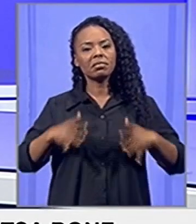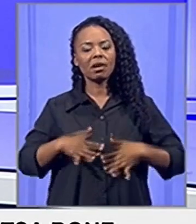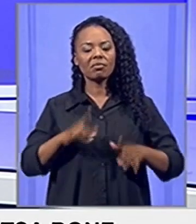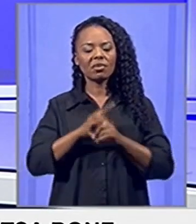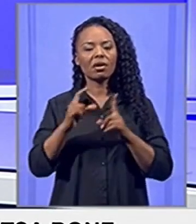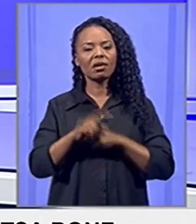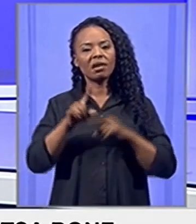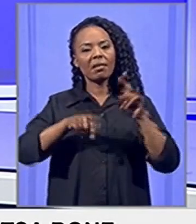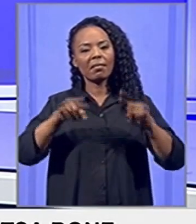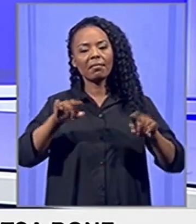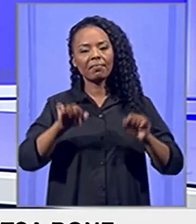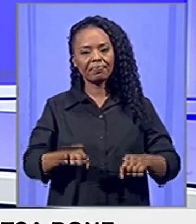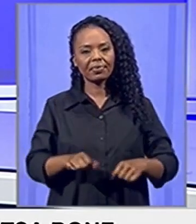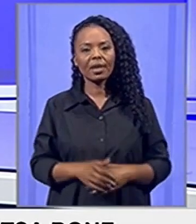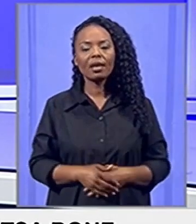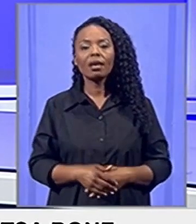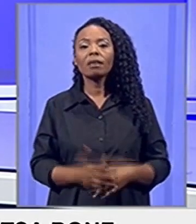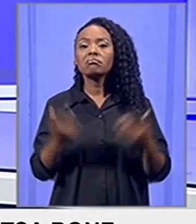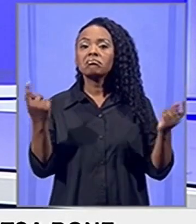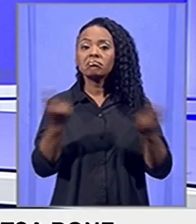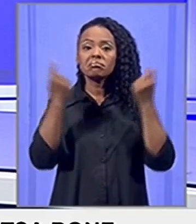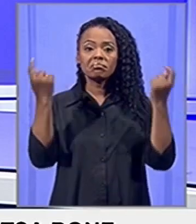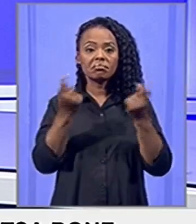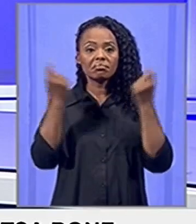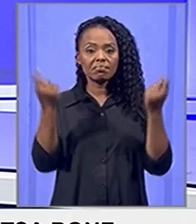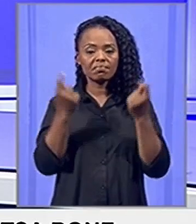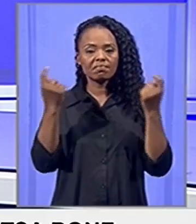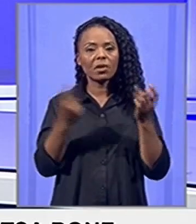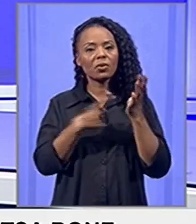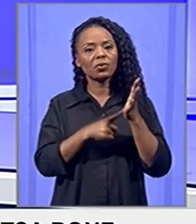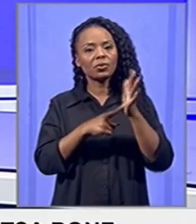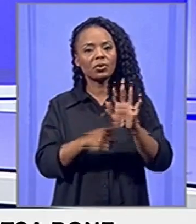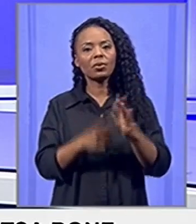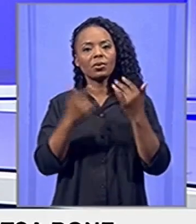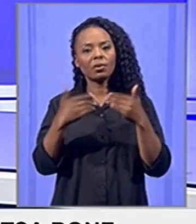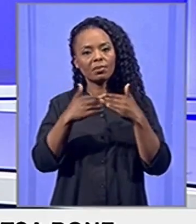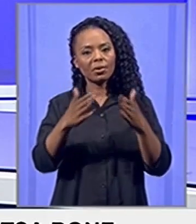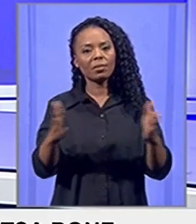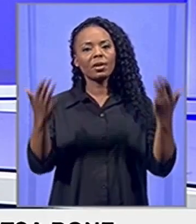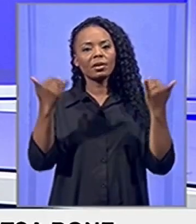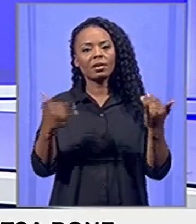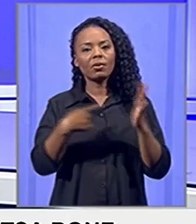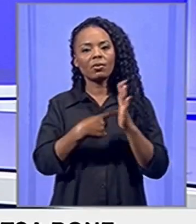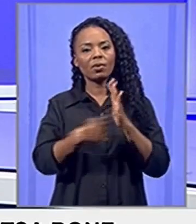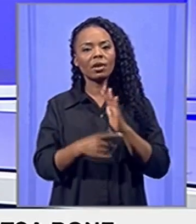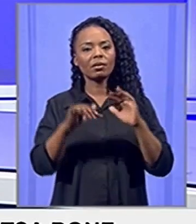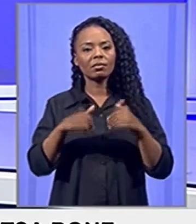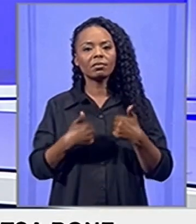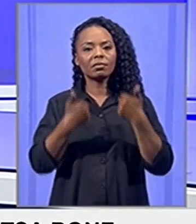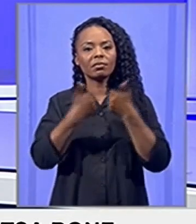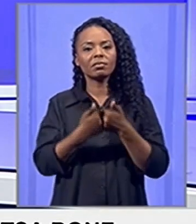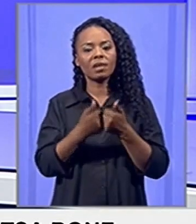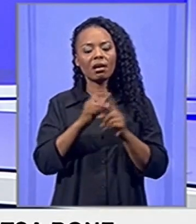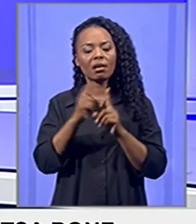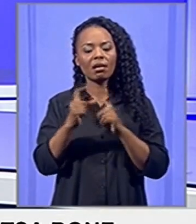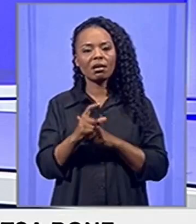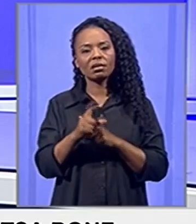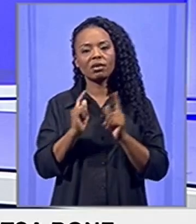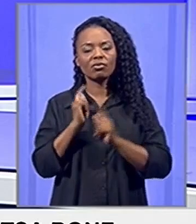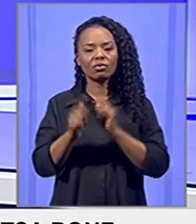di farologaneng. Keteko moletlo o ne o tshwaya gape pulo semmuso ya beke ya metshameko ya ditso tse di